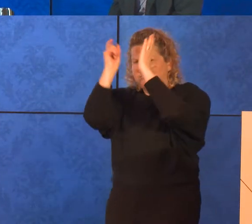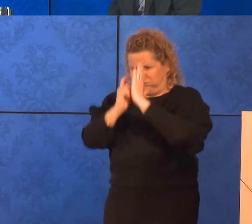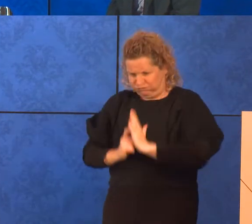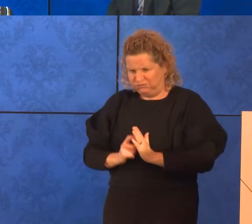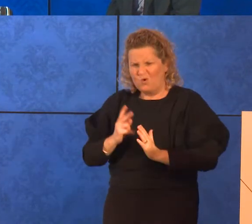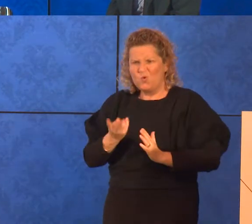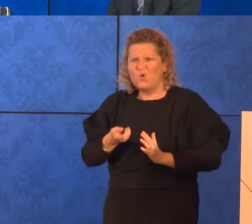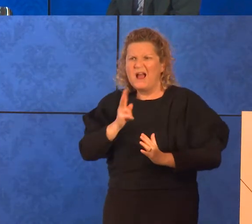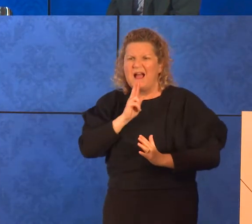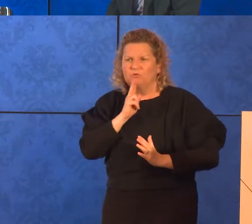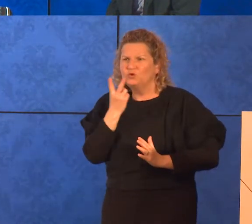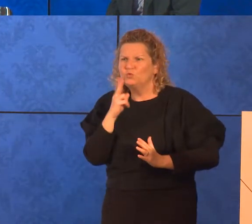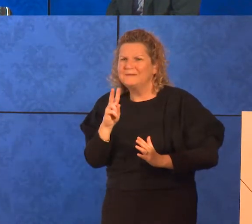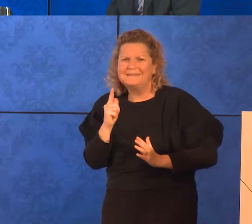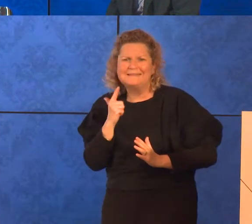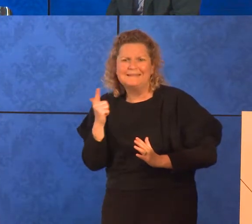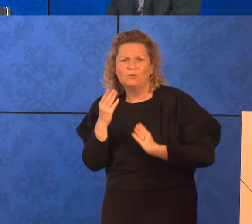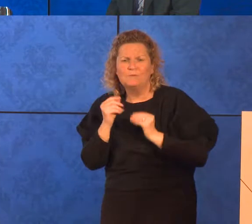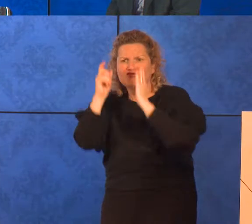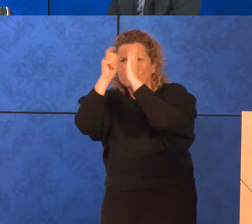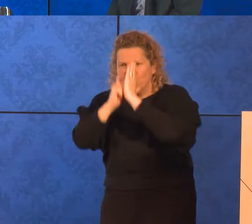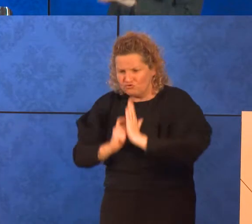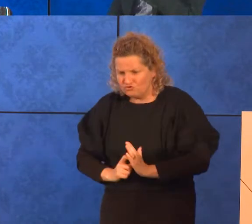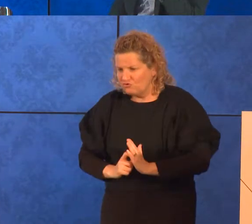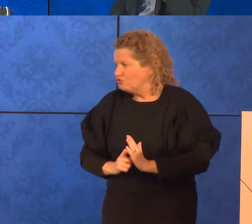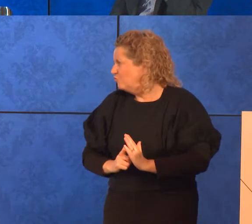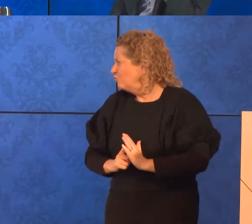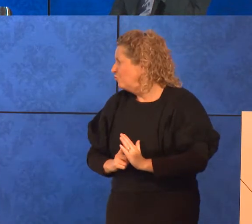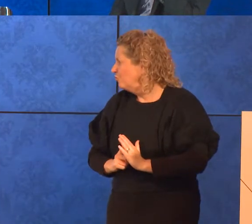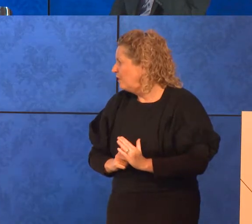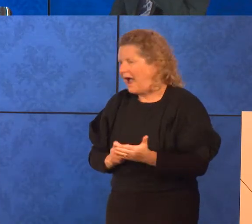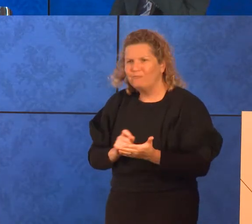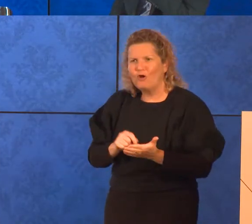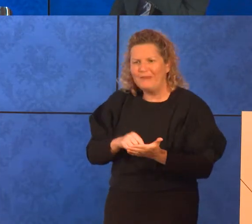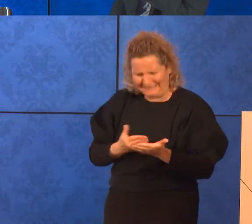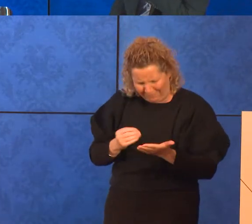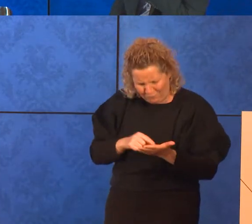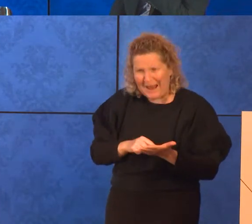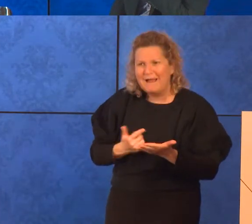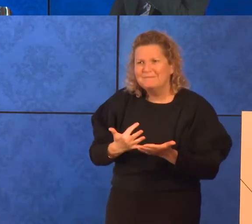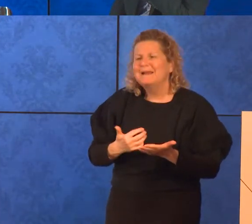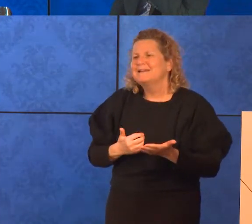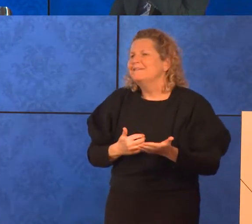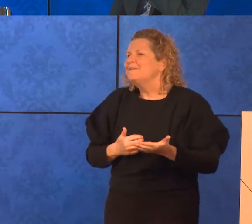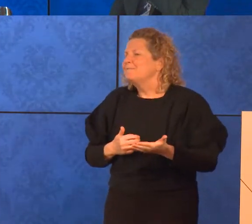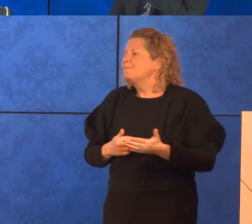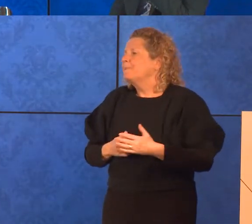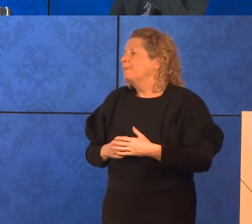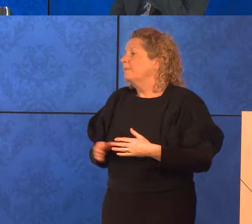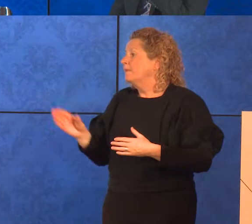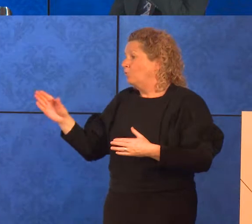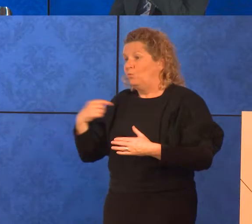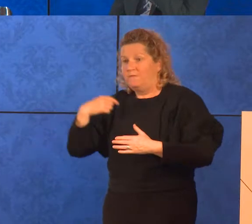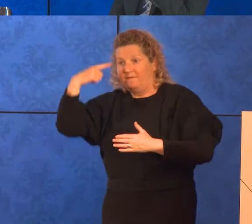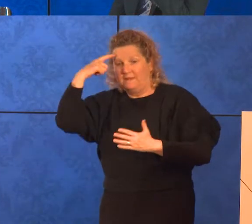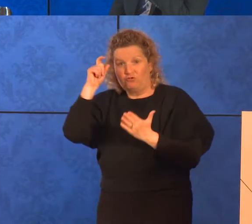like 227, They're if I'm embedded remembering. in here somewhere. So do you think that the recommendations